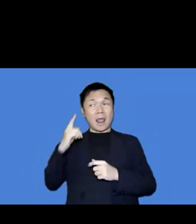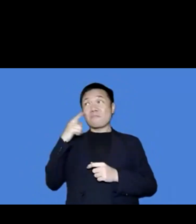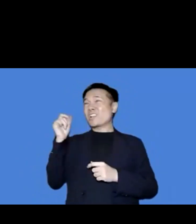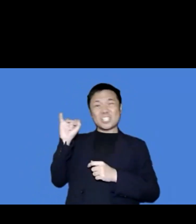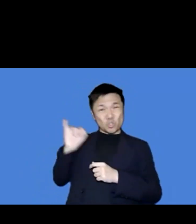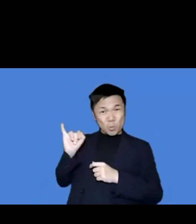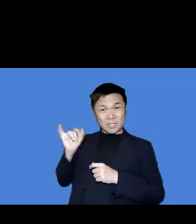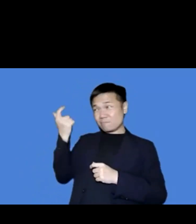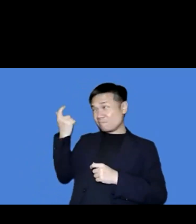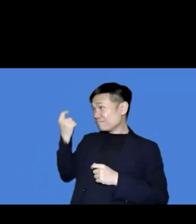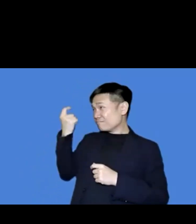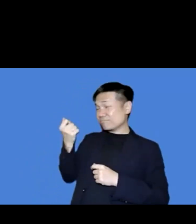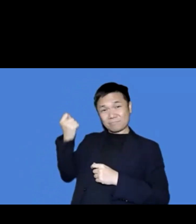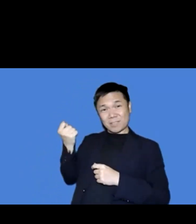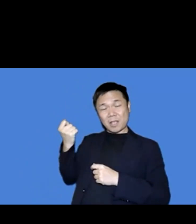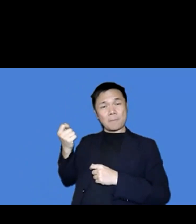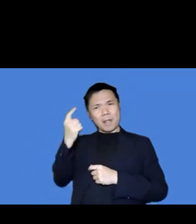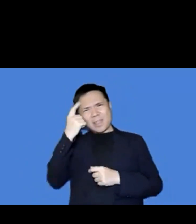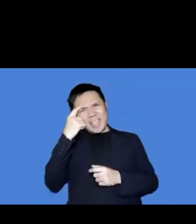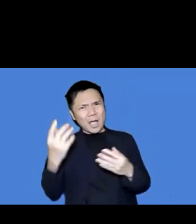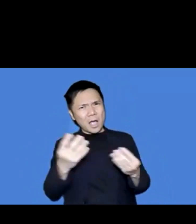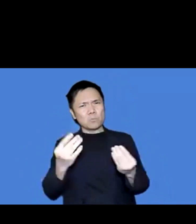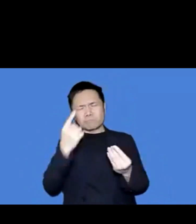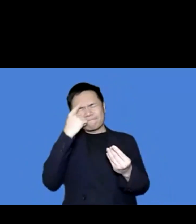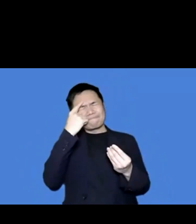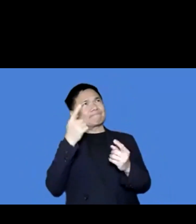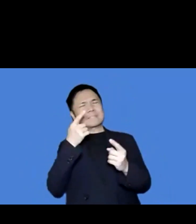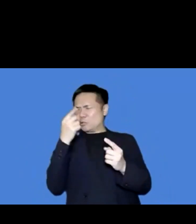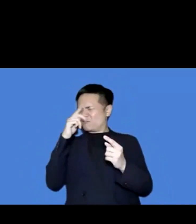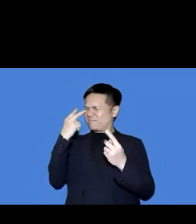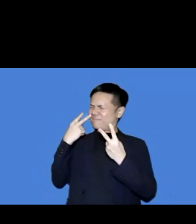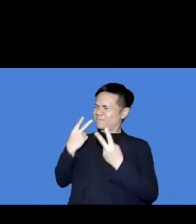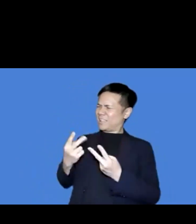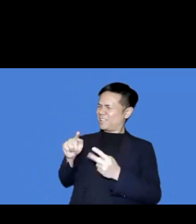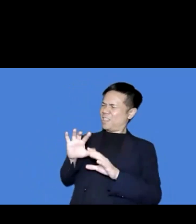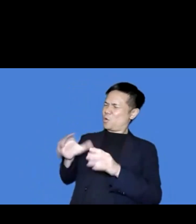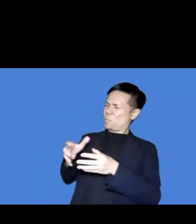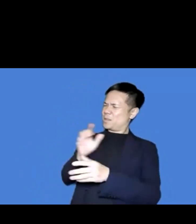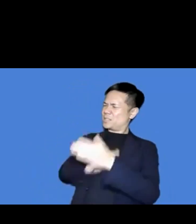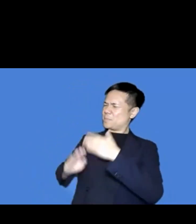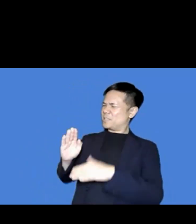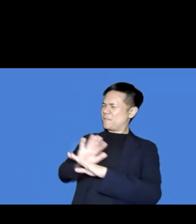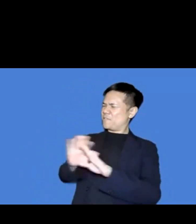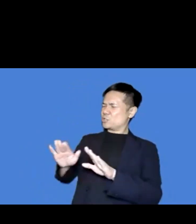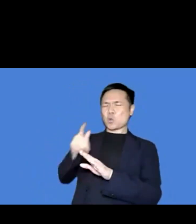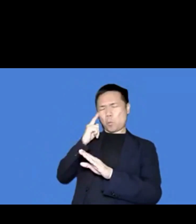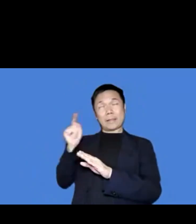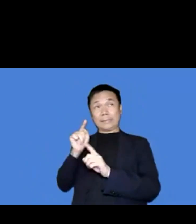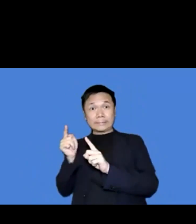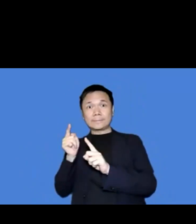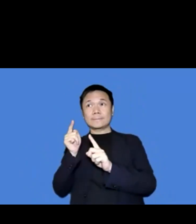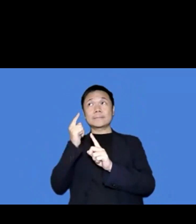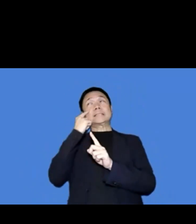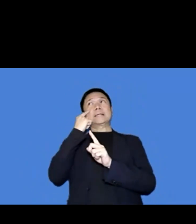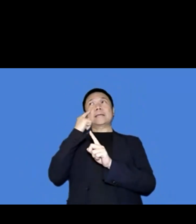also we need to go just beyond the disability sector and collaborate with people. Like the budget was referred by